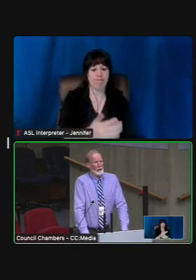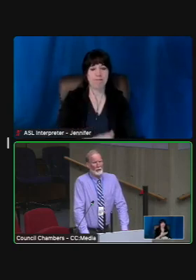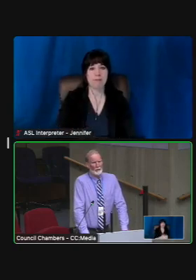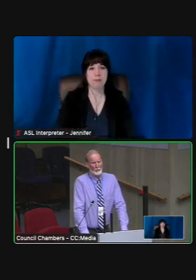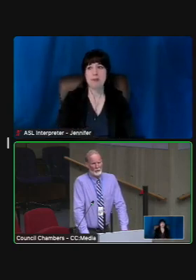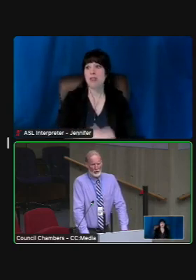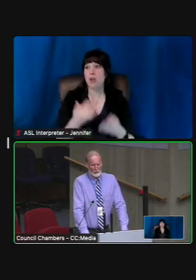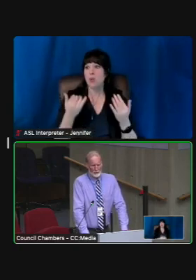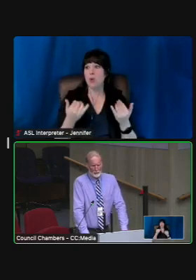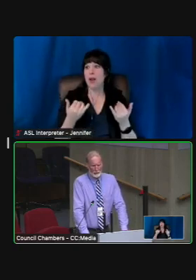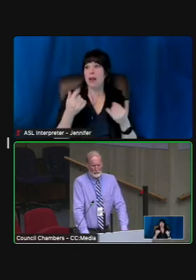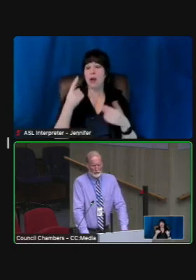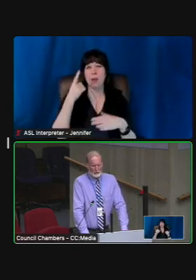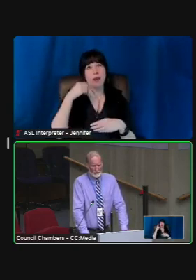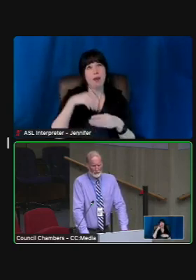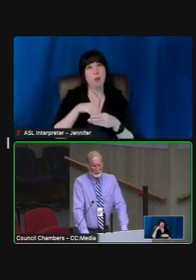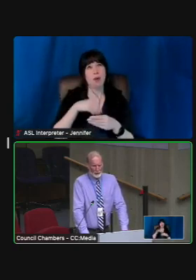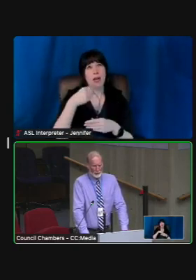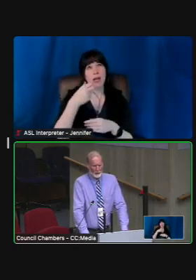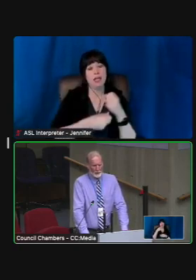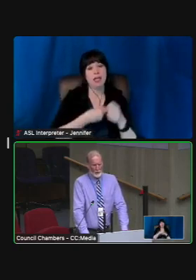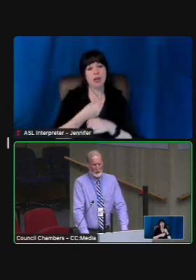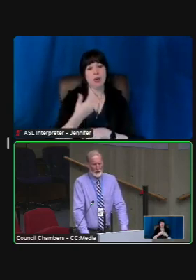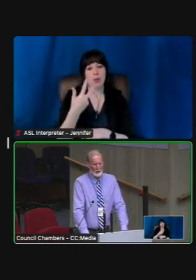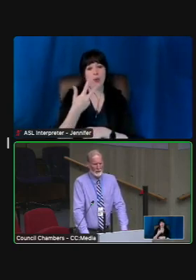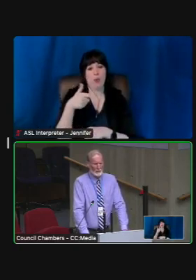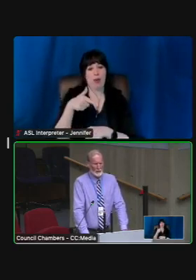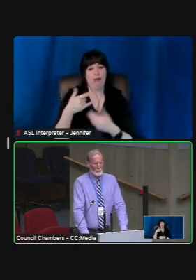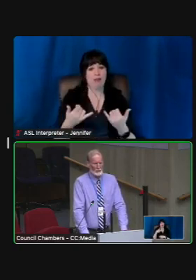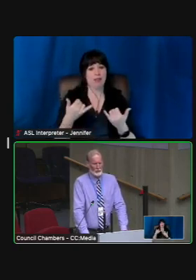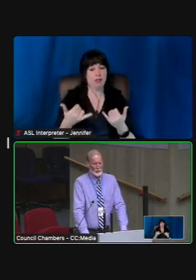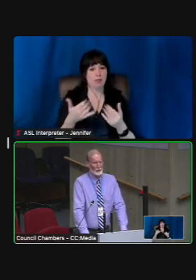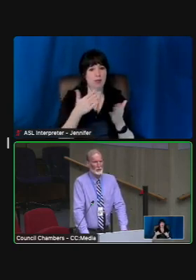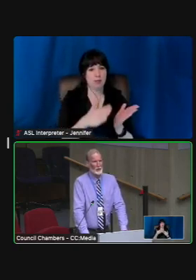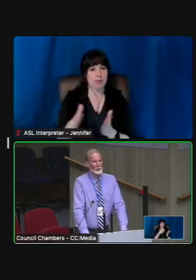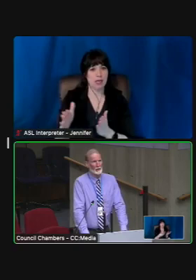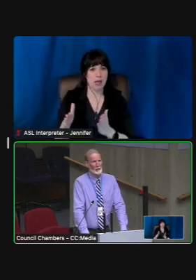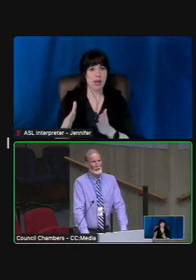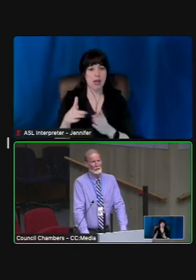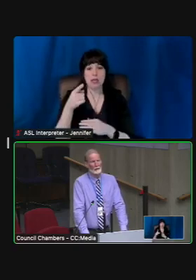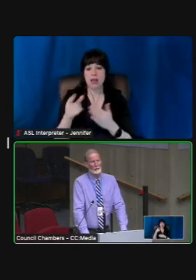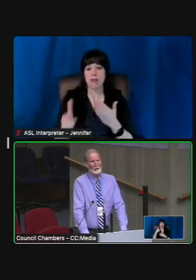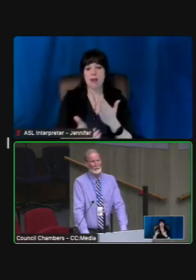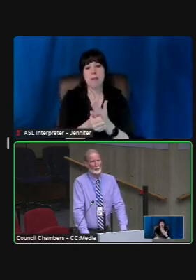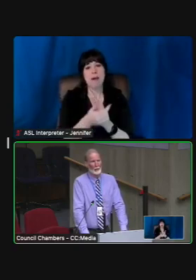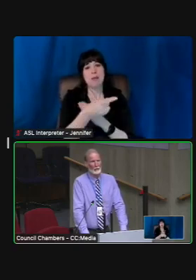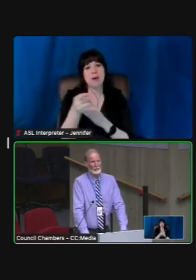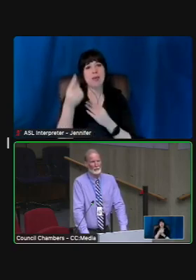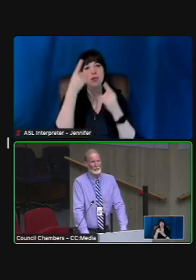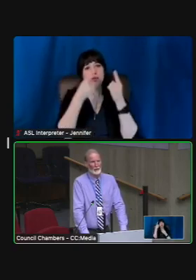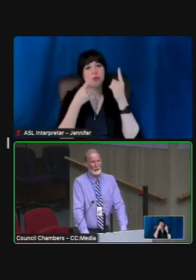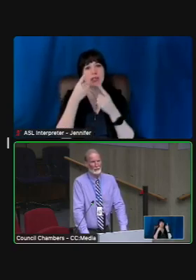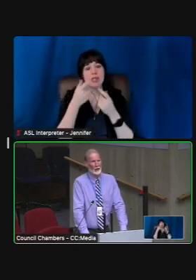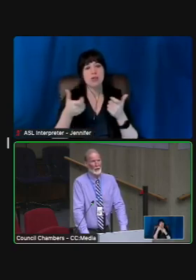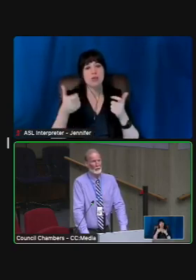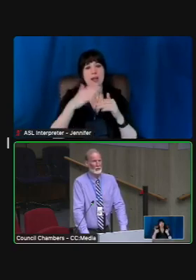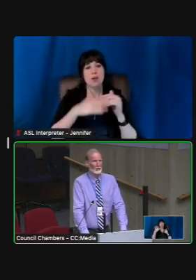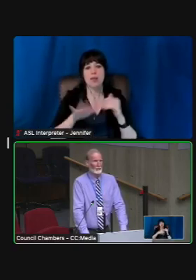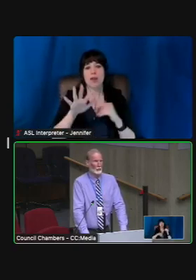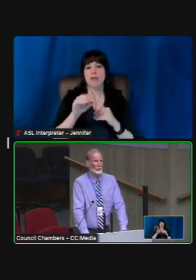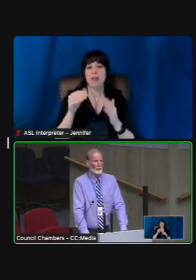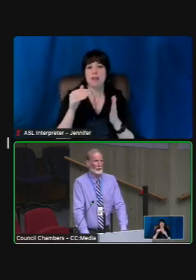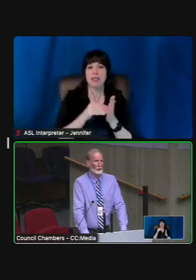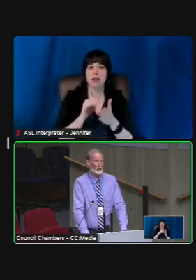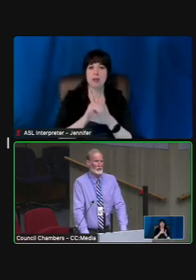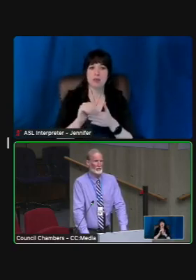right now, I think we're in year three of this existing plan. The amendment that you're considering is greater than $50,000 and